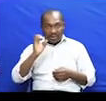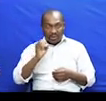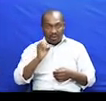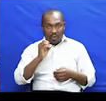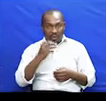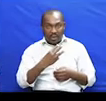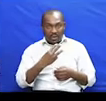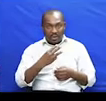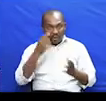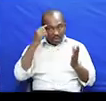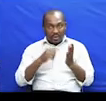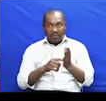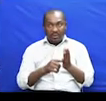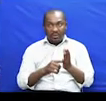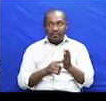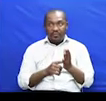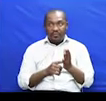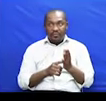What was the